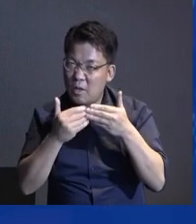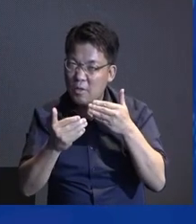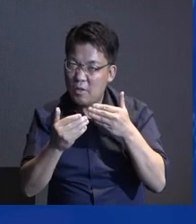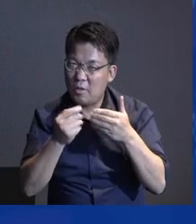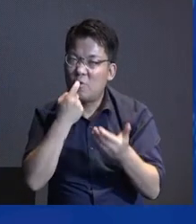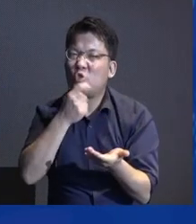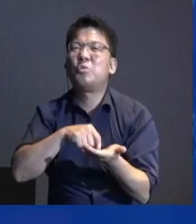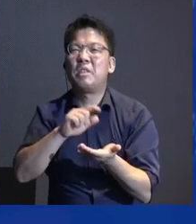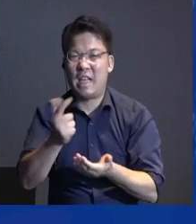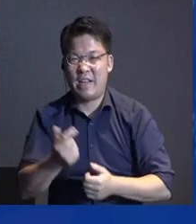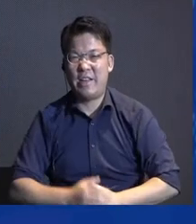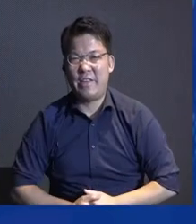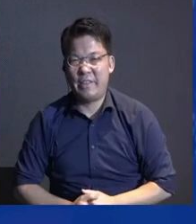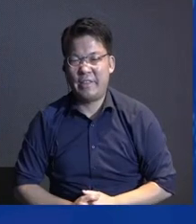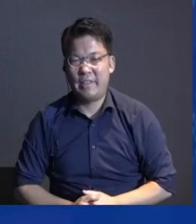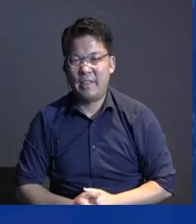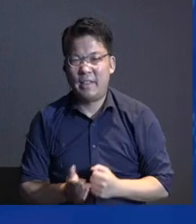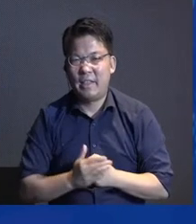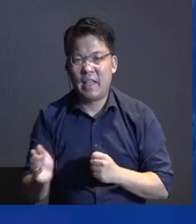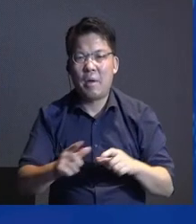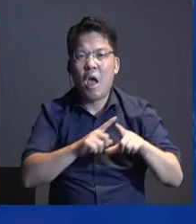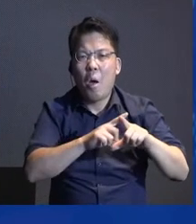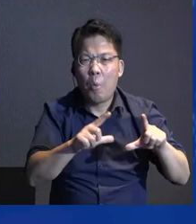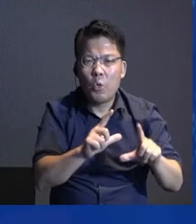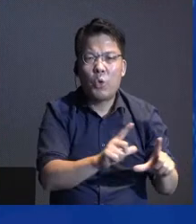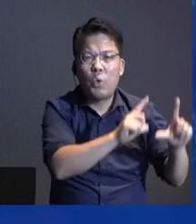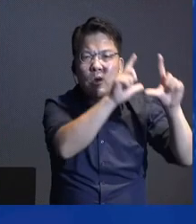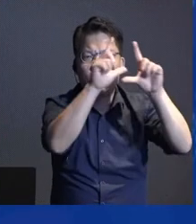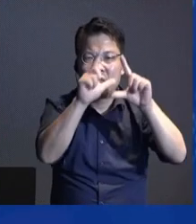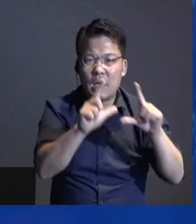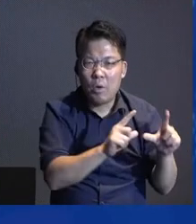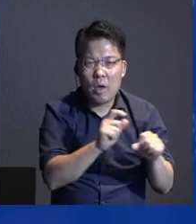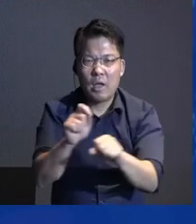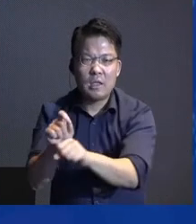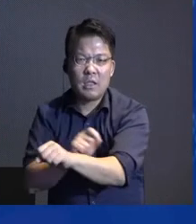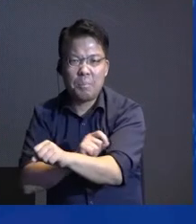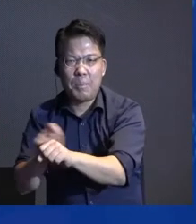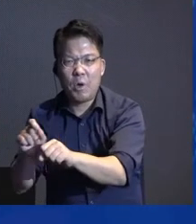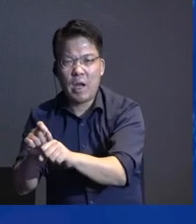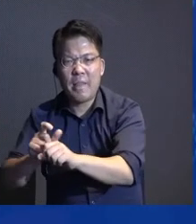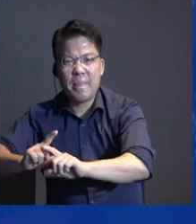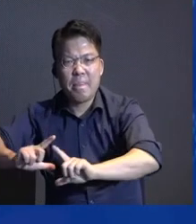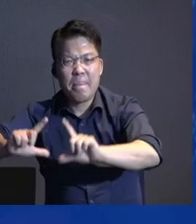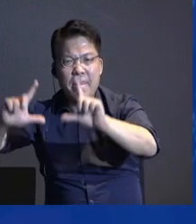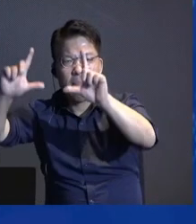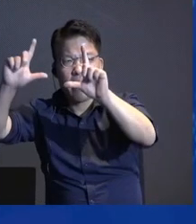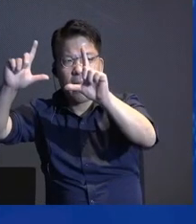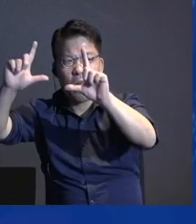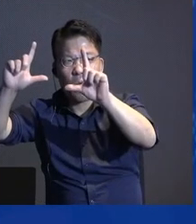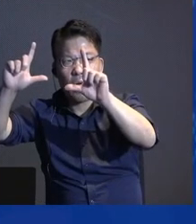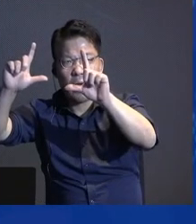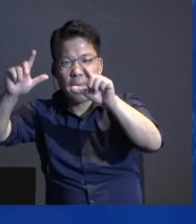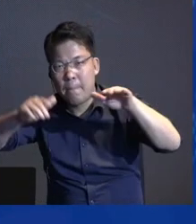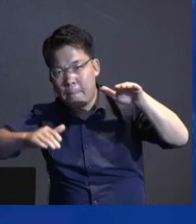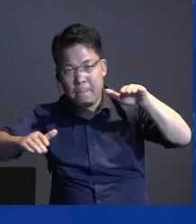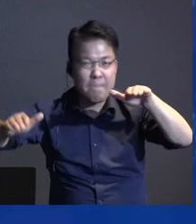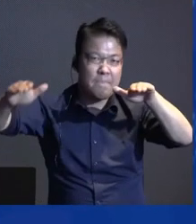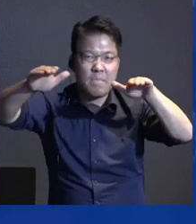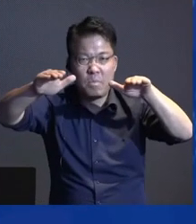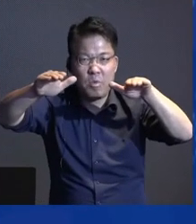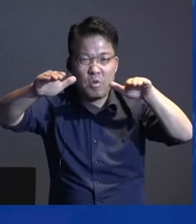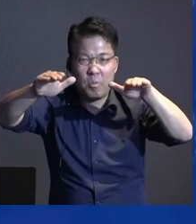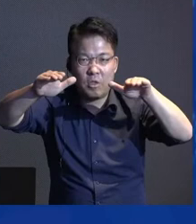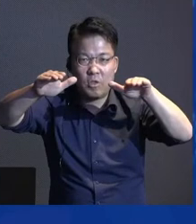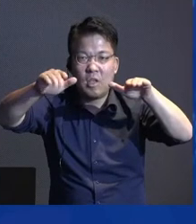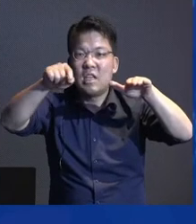extraordinary and daily life is living. We are even more particular about the designing an environment that has a natural daily